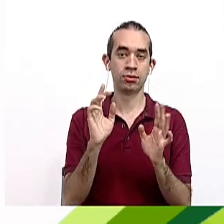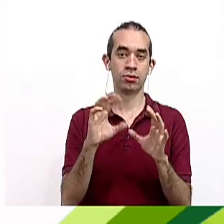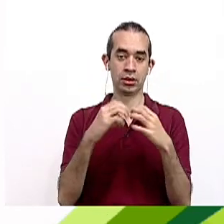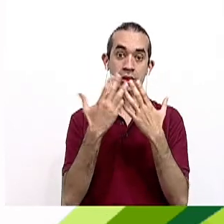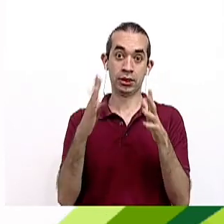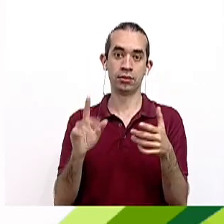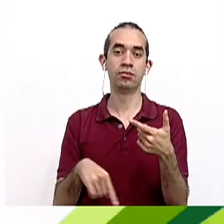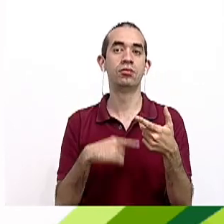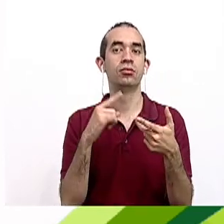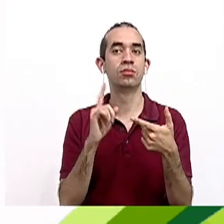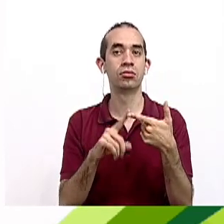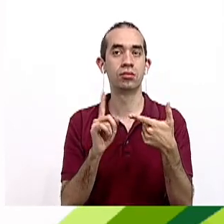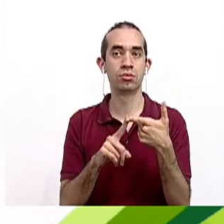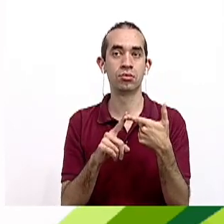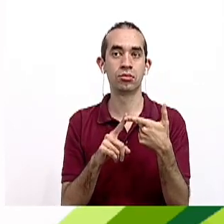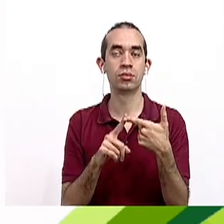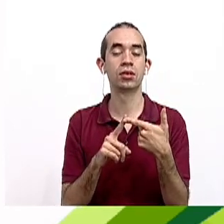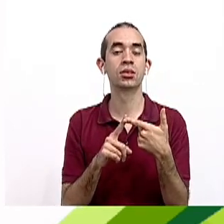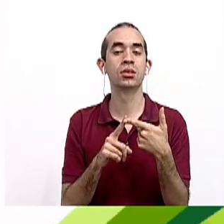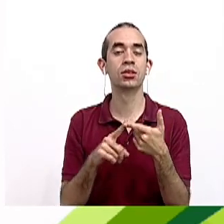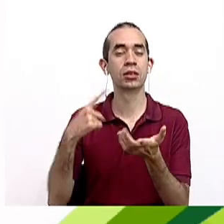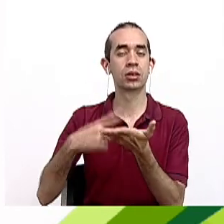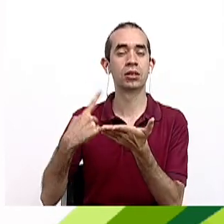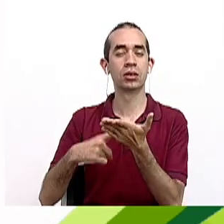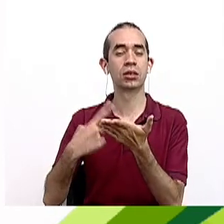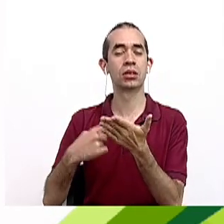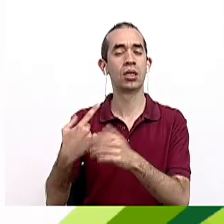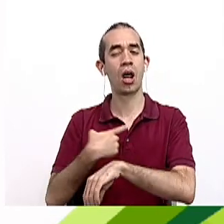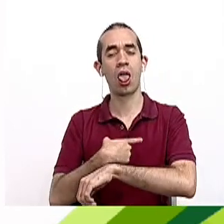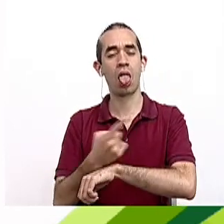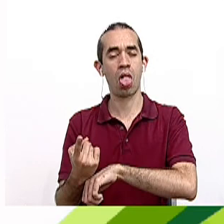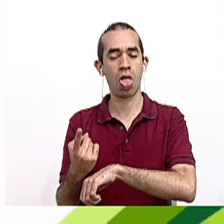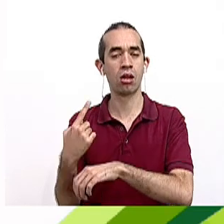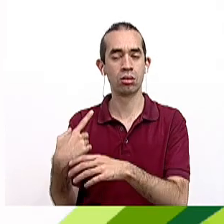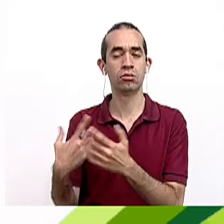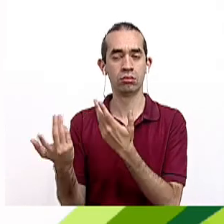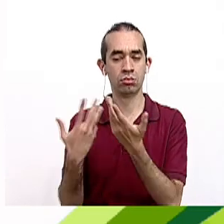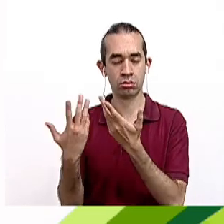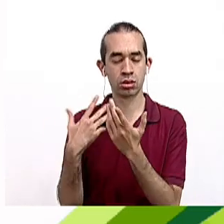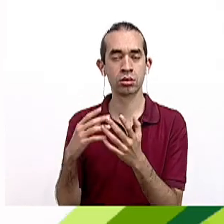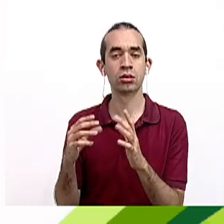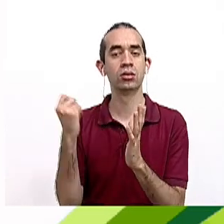Number 2, I identified important details of a relatively long